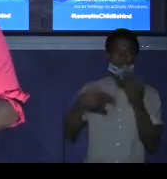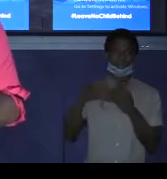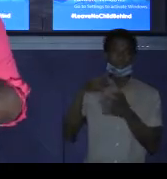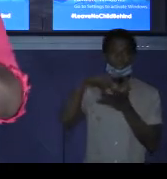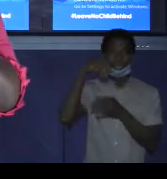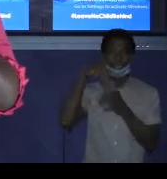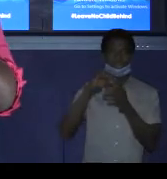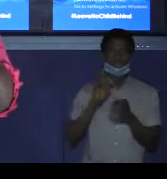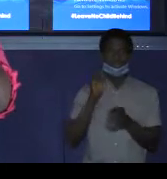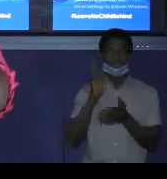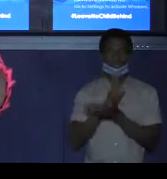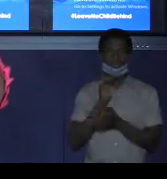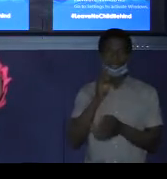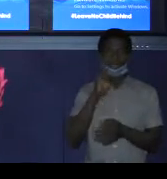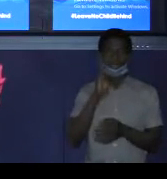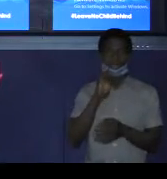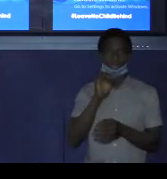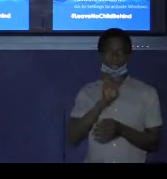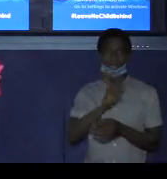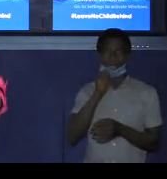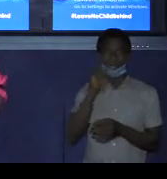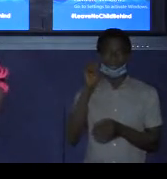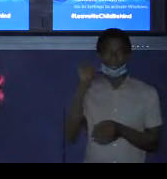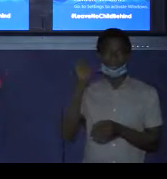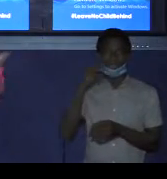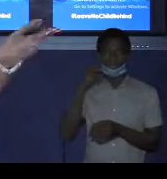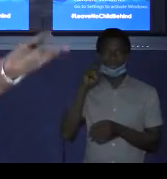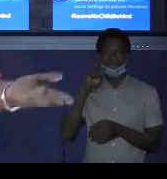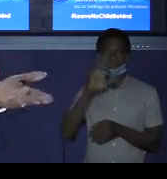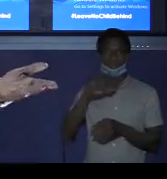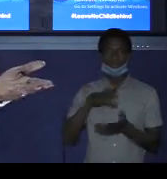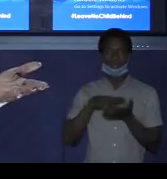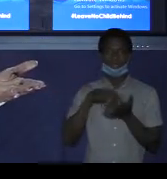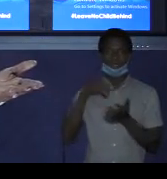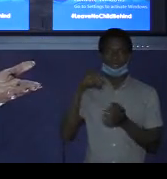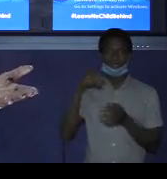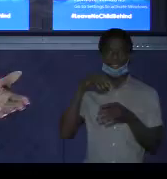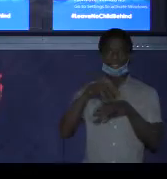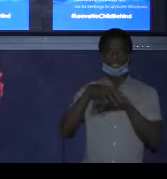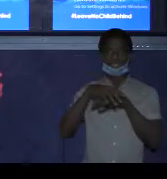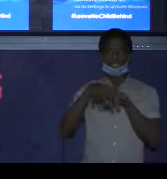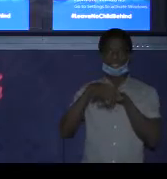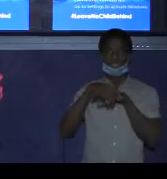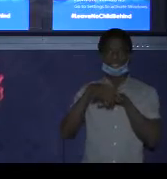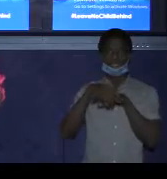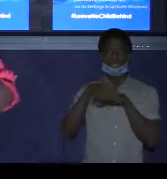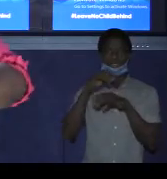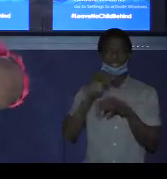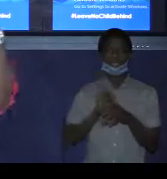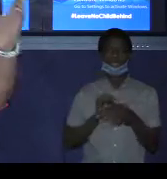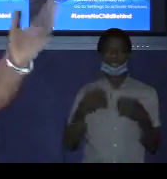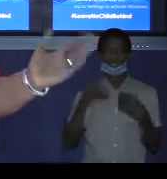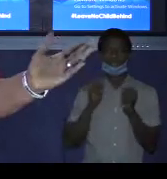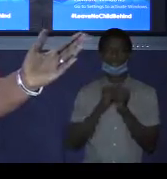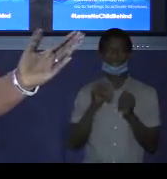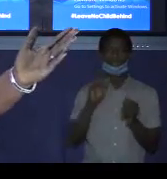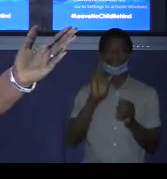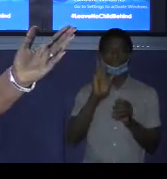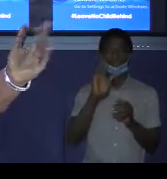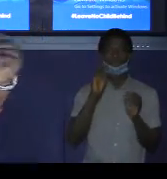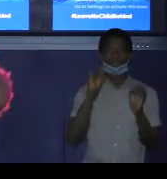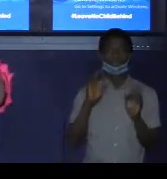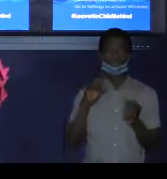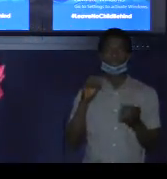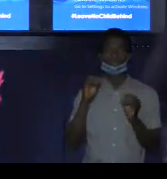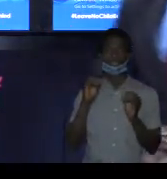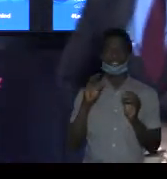school. I am Auntie Fumi, your English studies teacher. I am not here alone. I have with me your wonderful